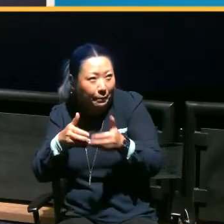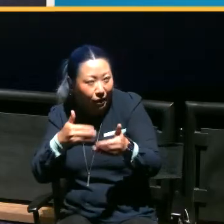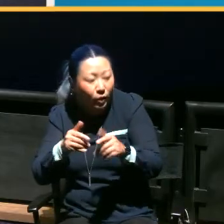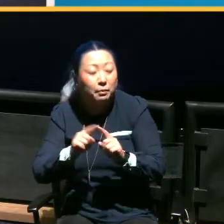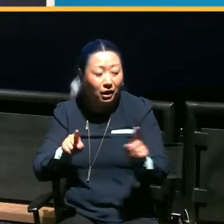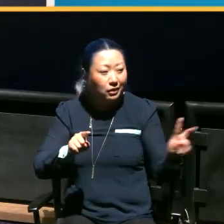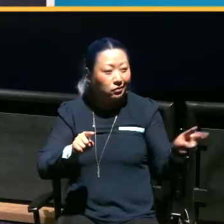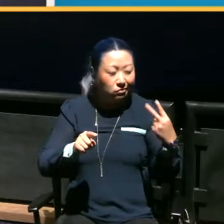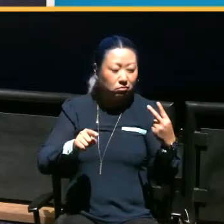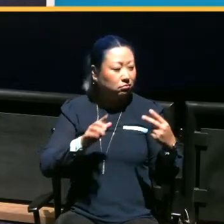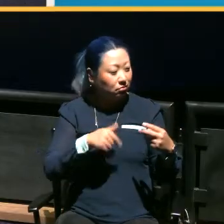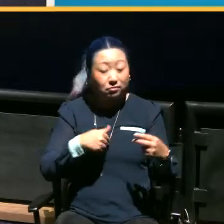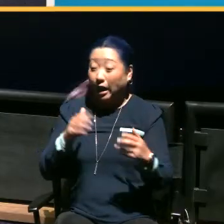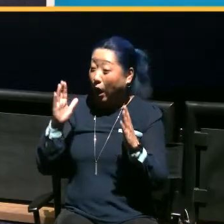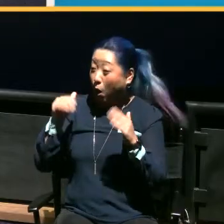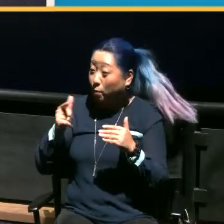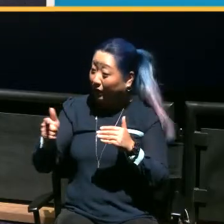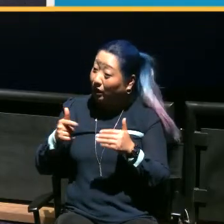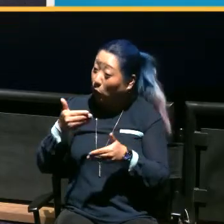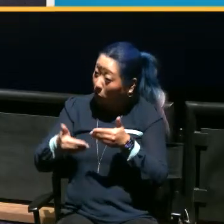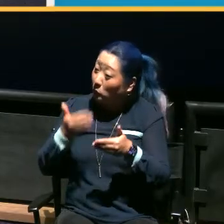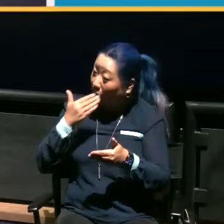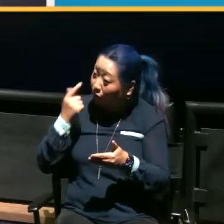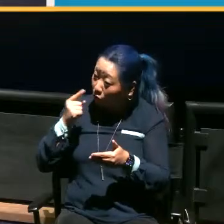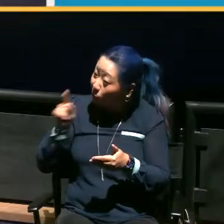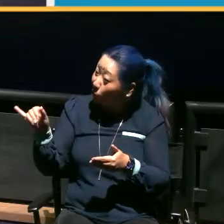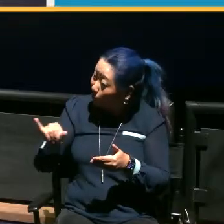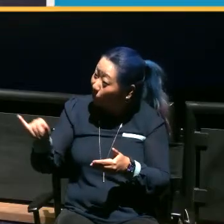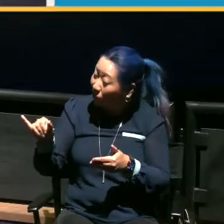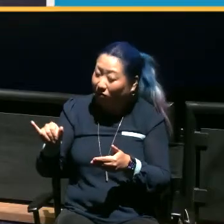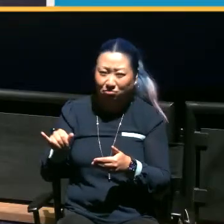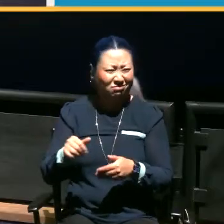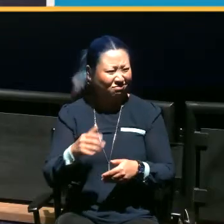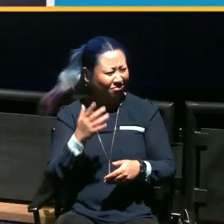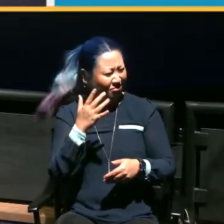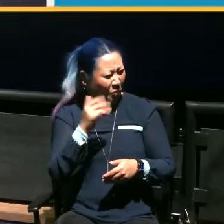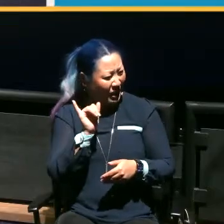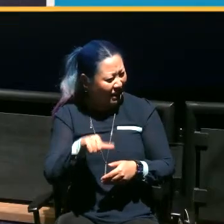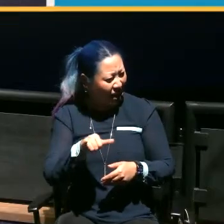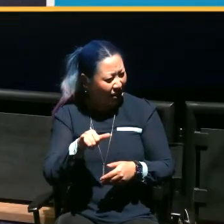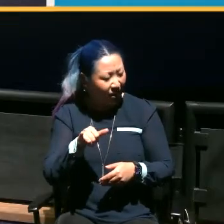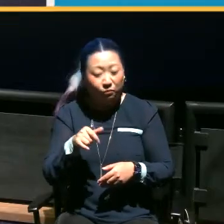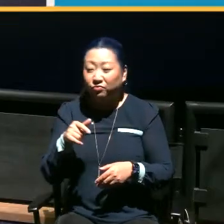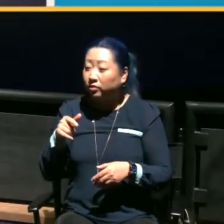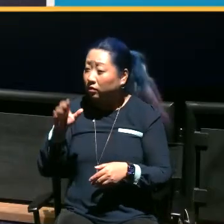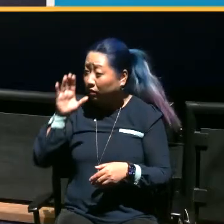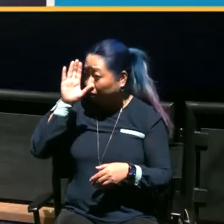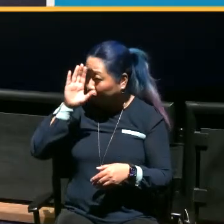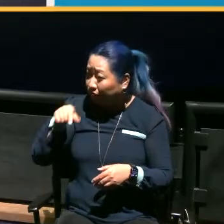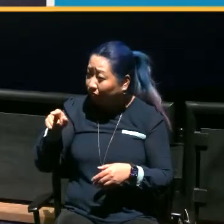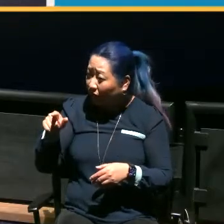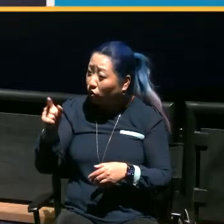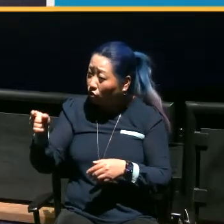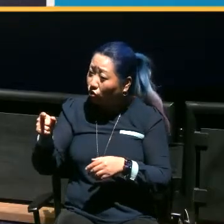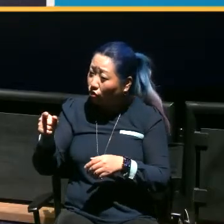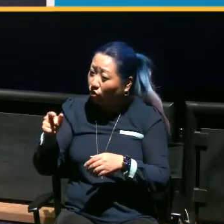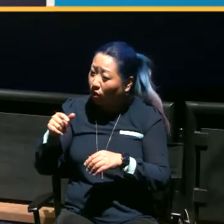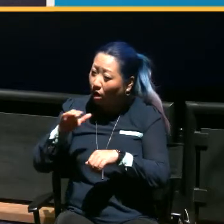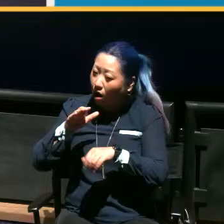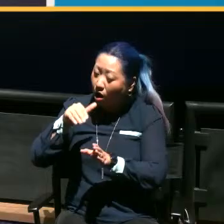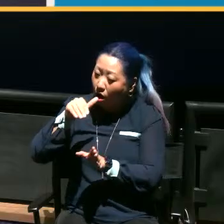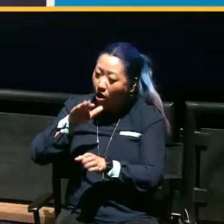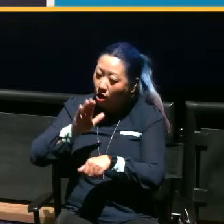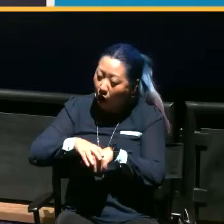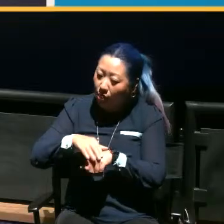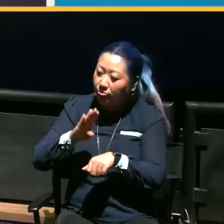You turned to me and you said, I hope it goes well for you too. And I go, why is that? And he said, well, you must know you're on the bubble. And I'm like, on the bubble